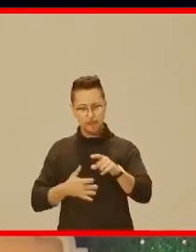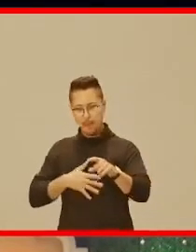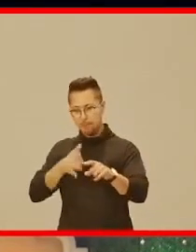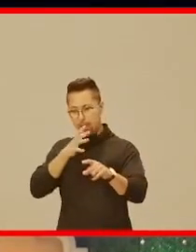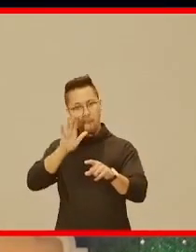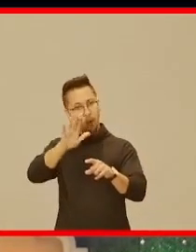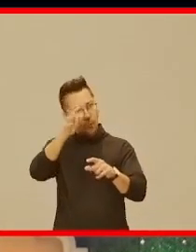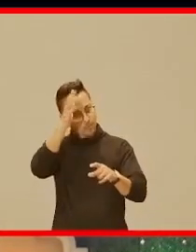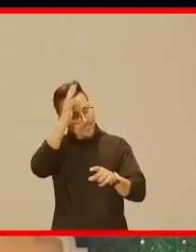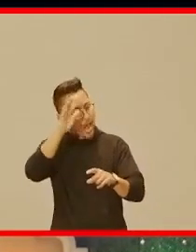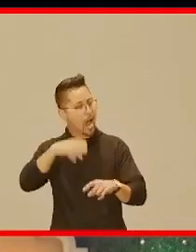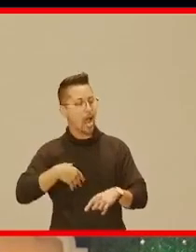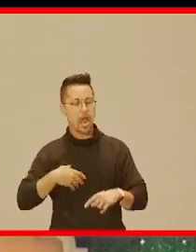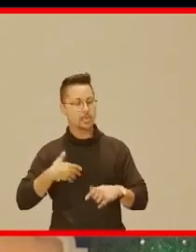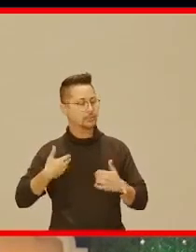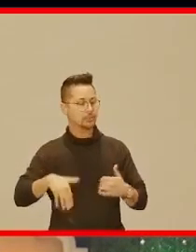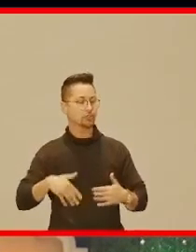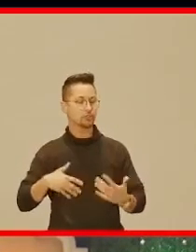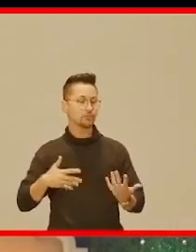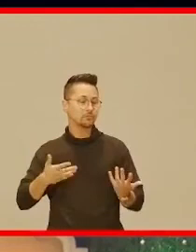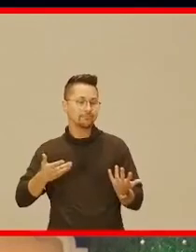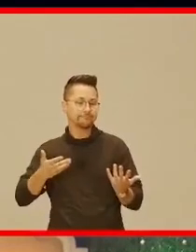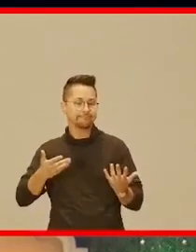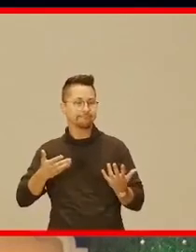yes, you're losing everybody in